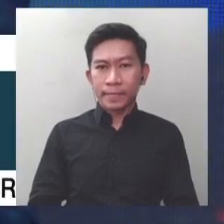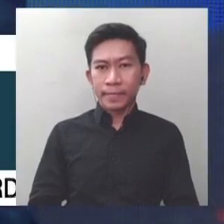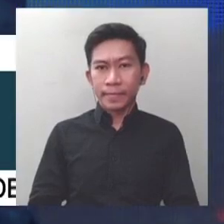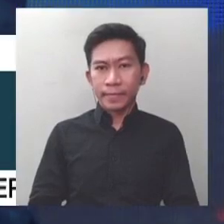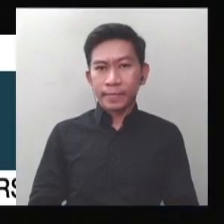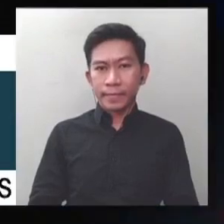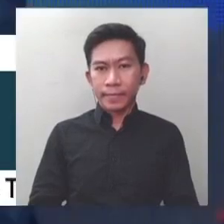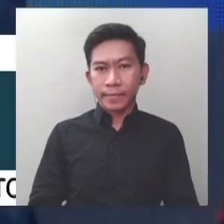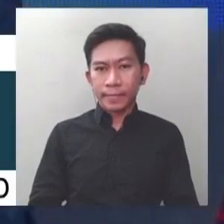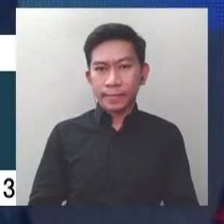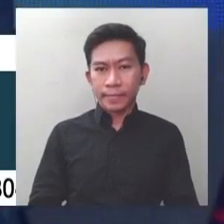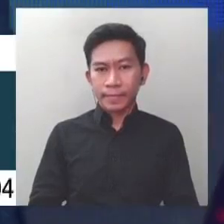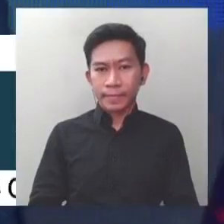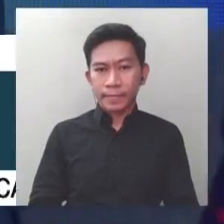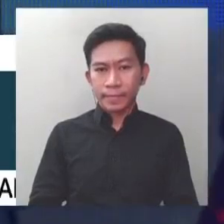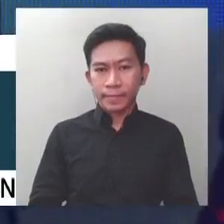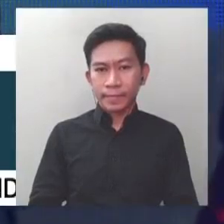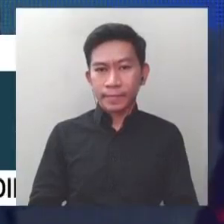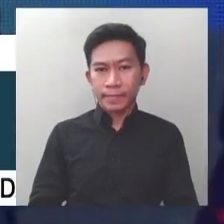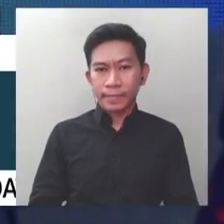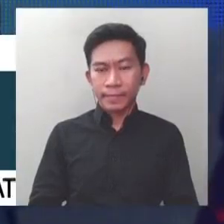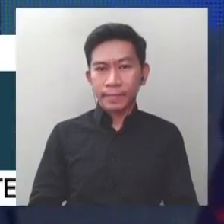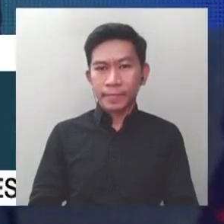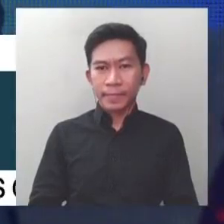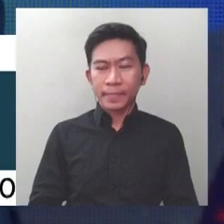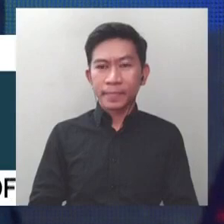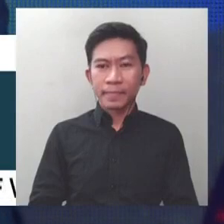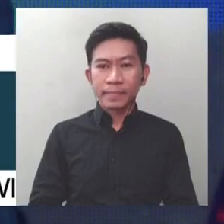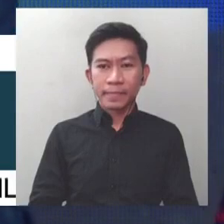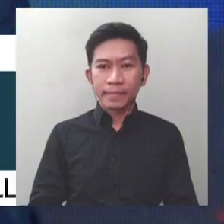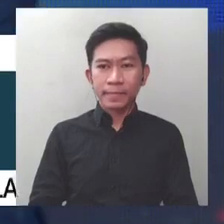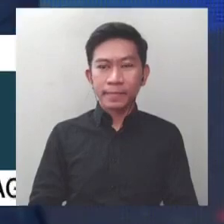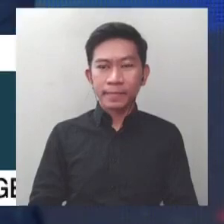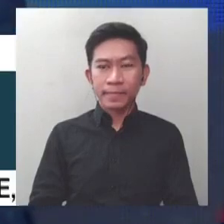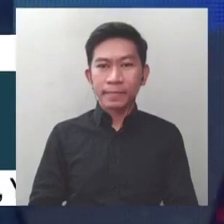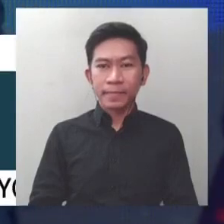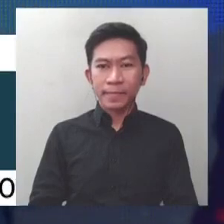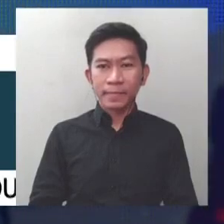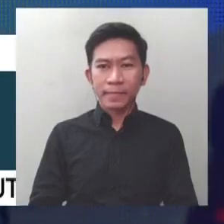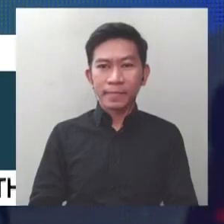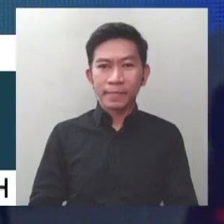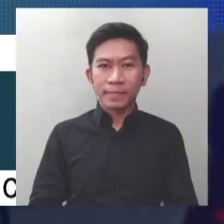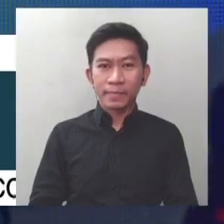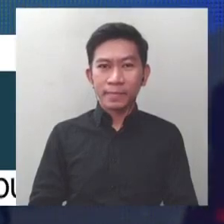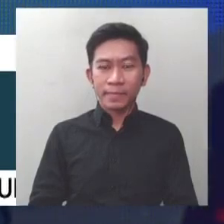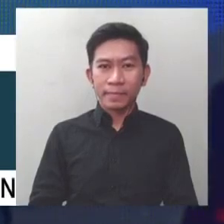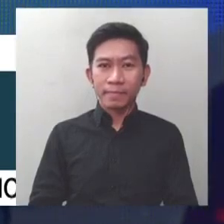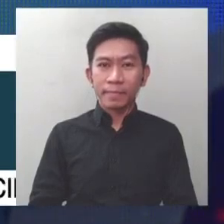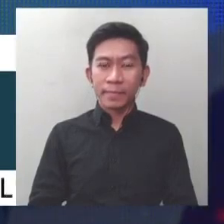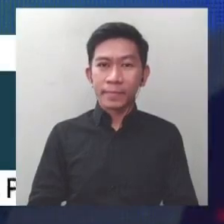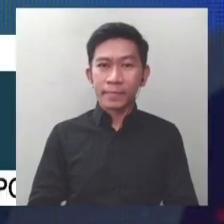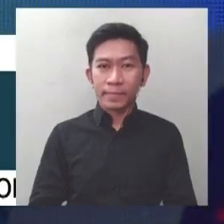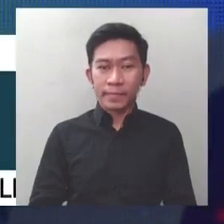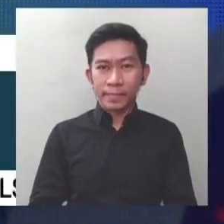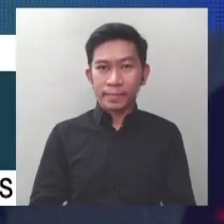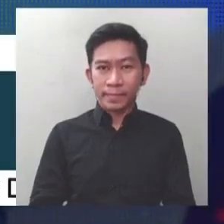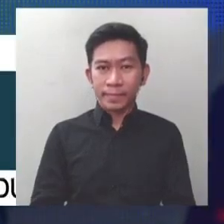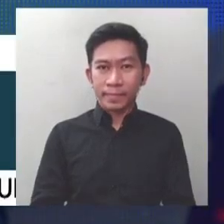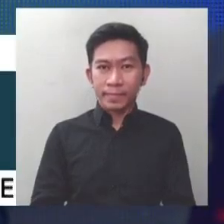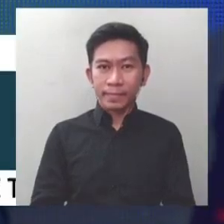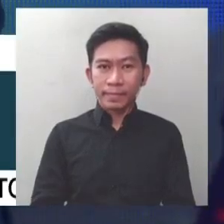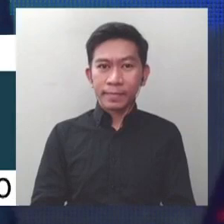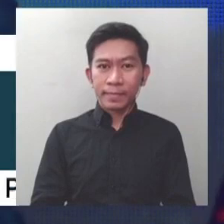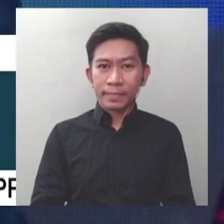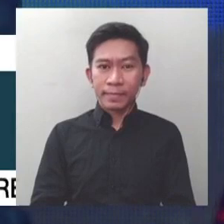realms. Whether through inflationary pressures, tightening monetary policies, fluctuating customer